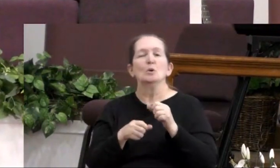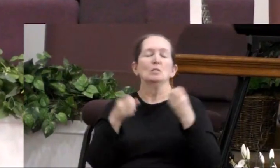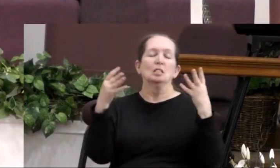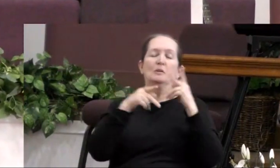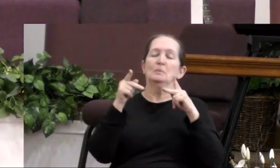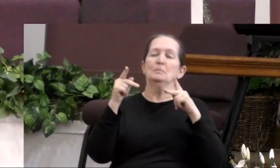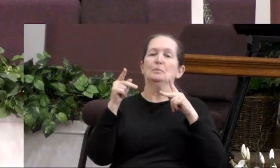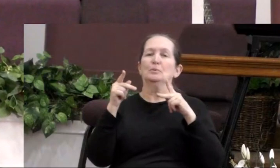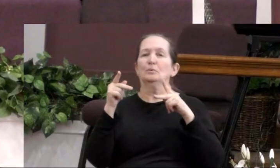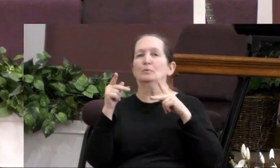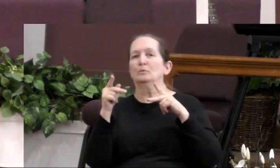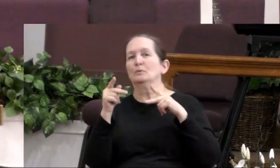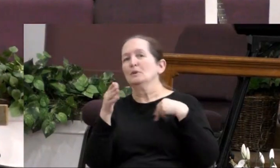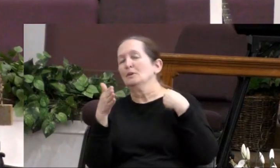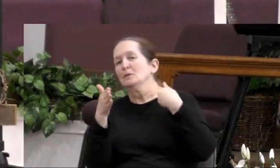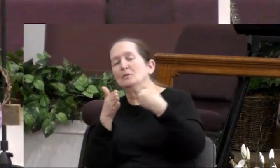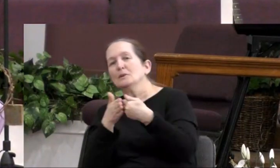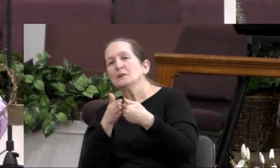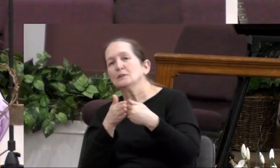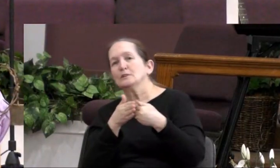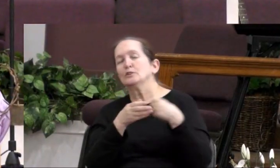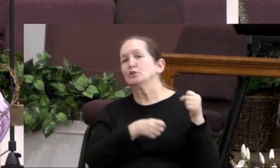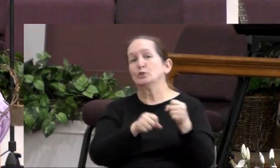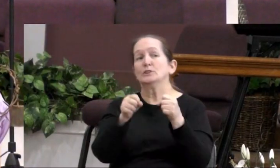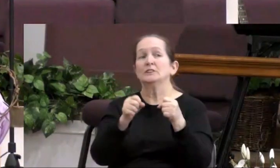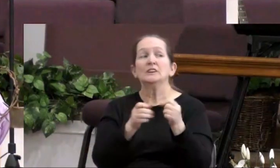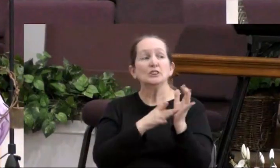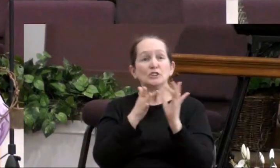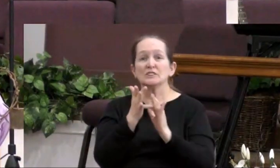Jesus stops.